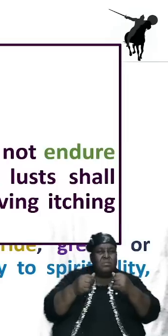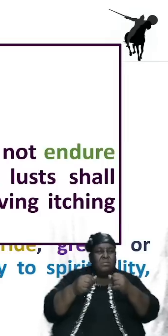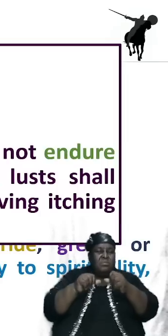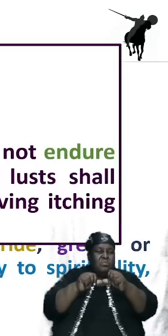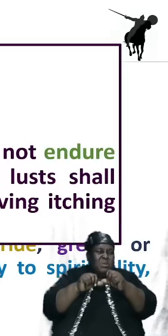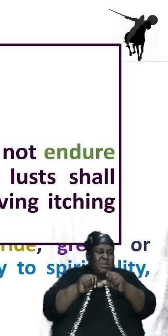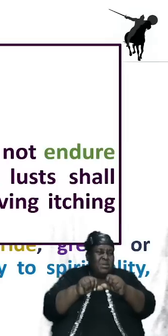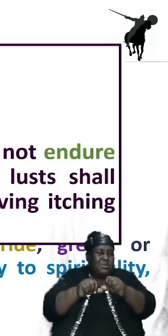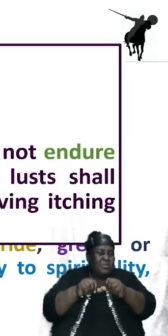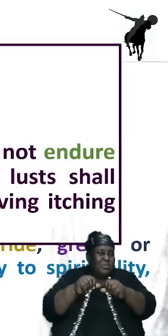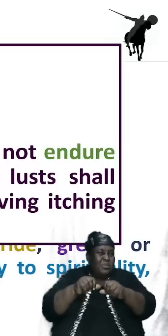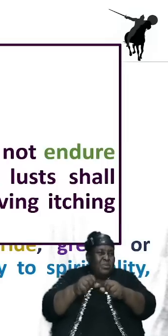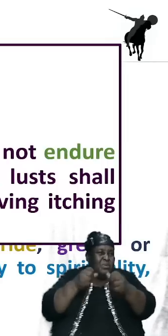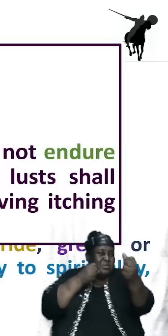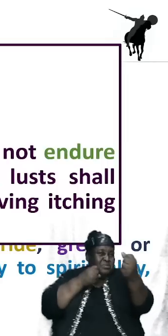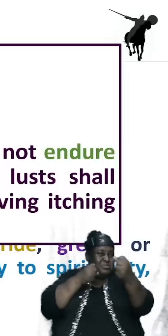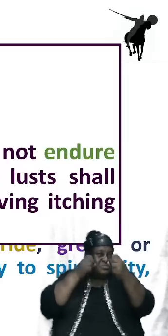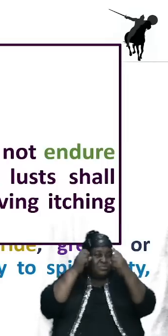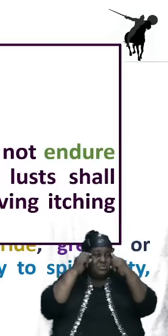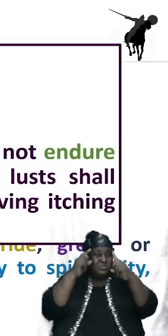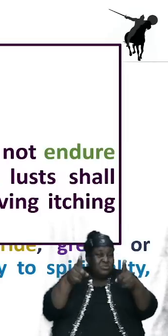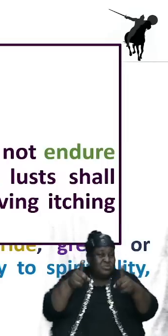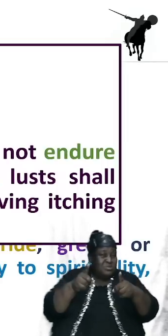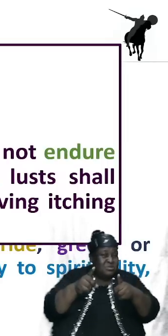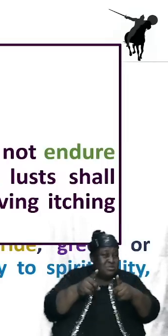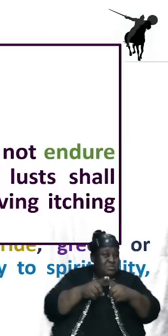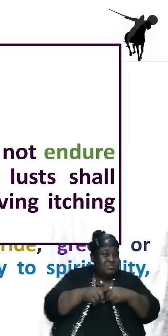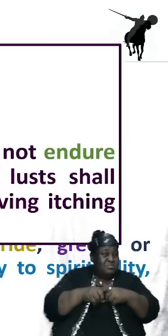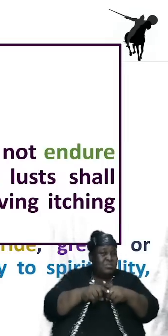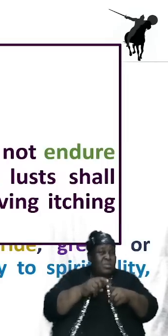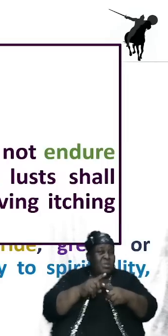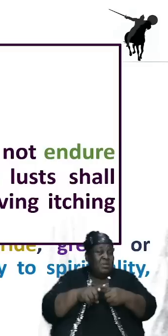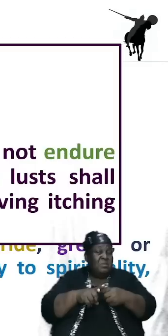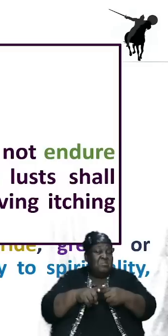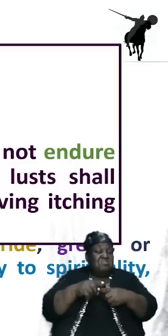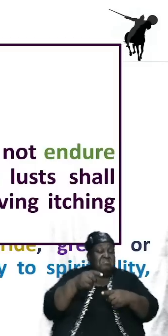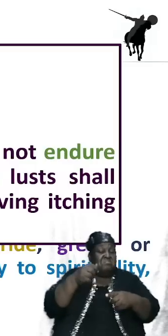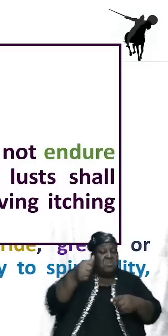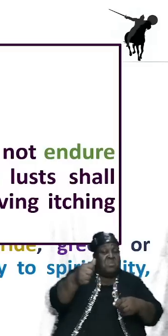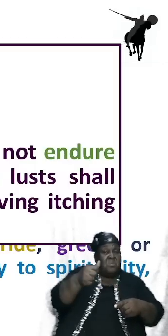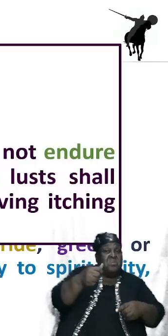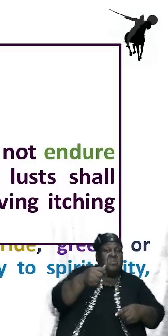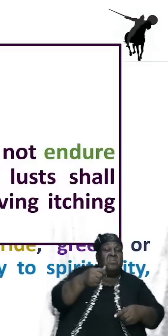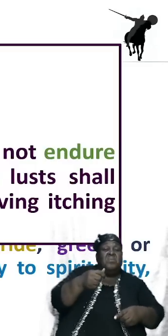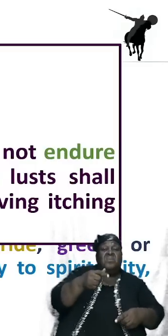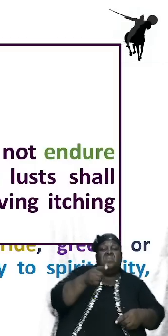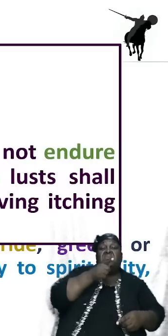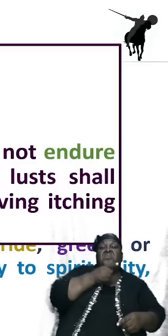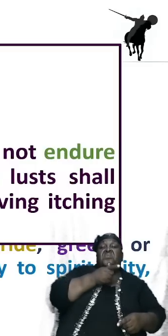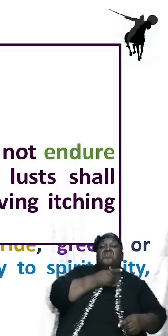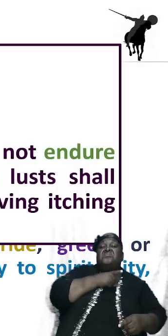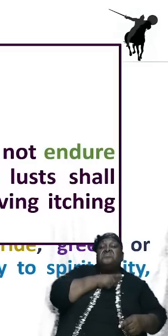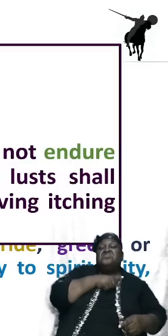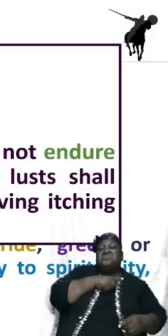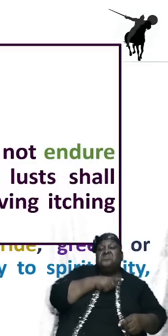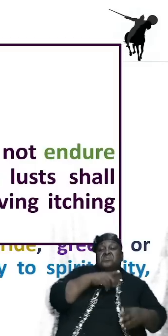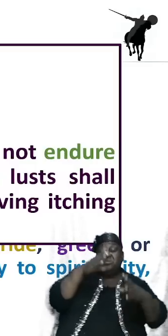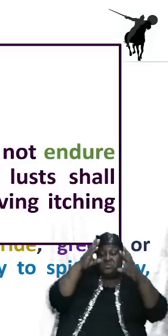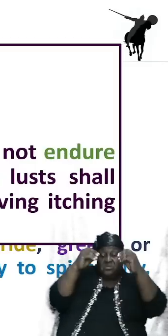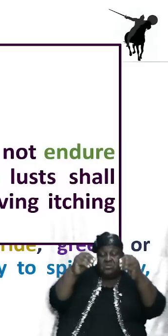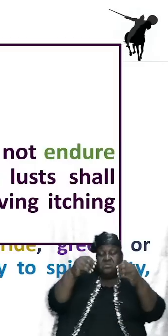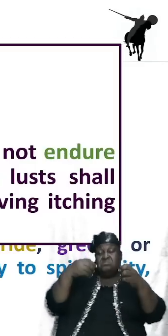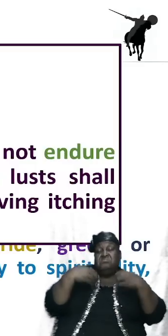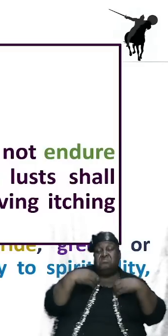endure sound doctrine. But after their own loss, shall they heap to themselves teachers having